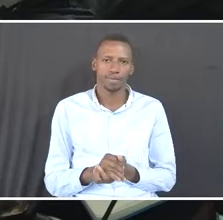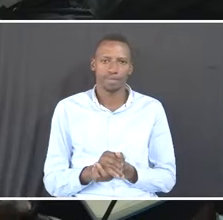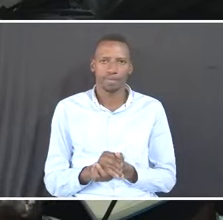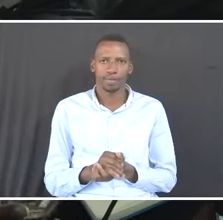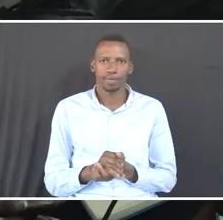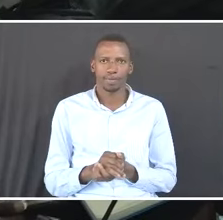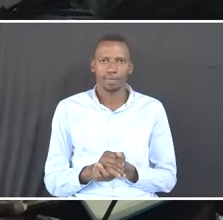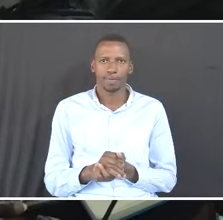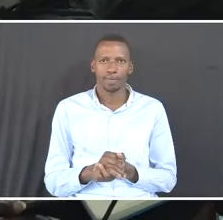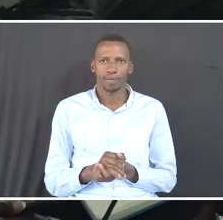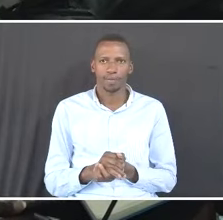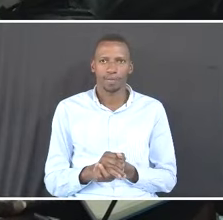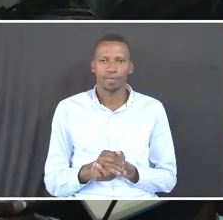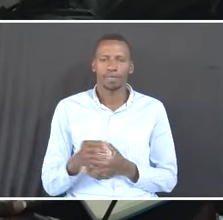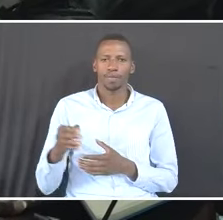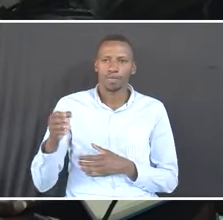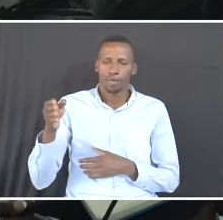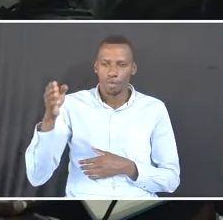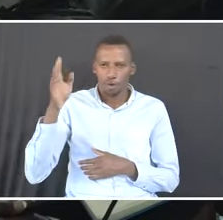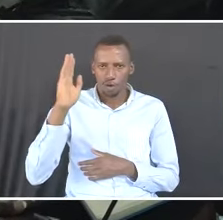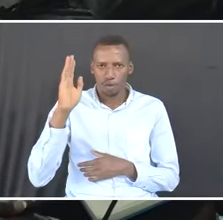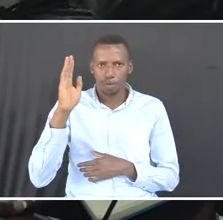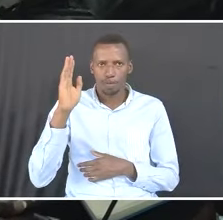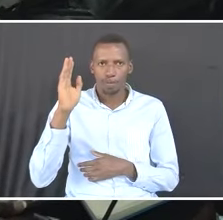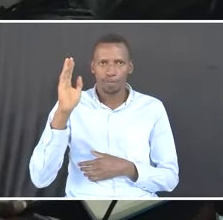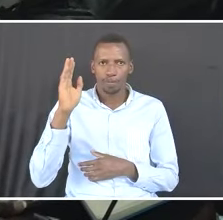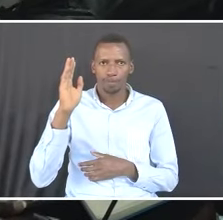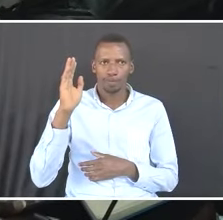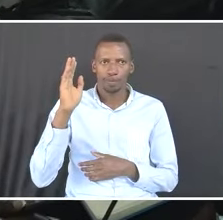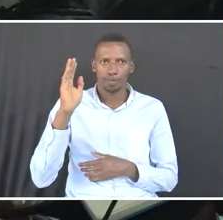media scam, the God of